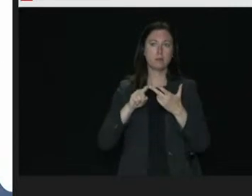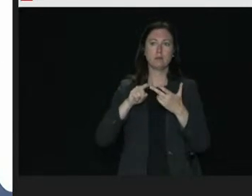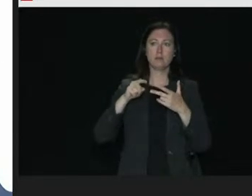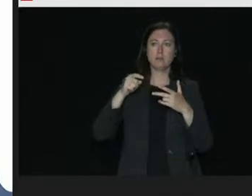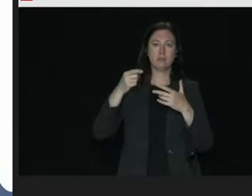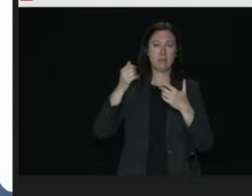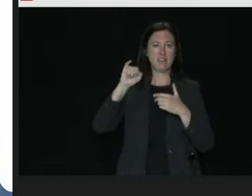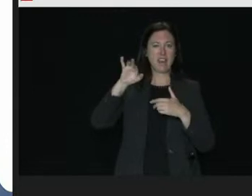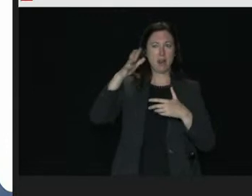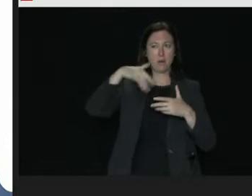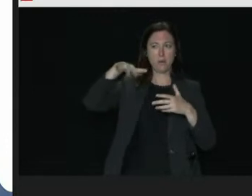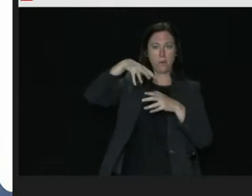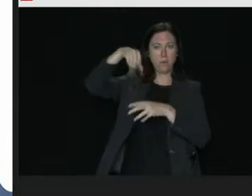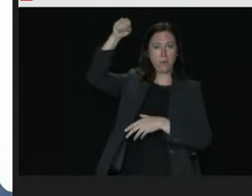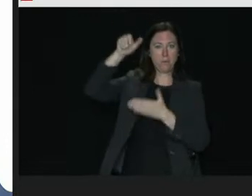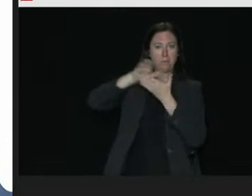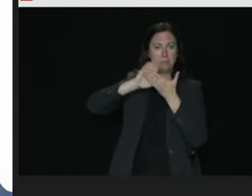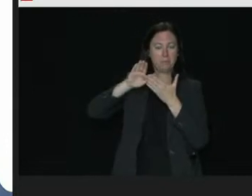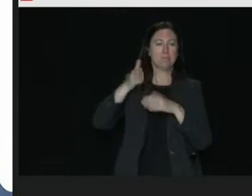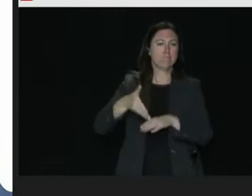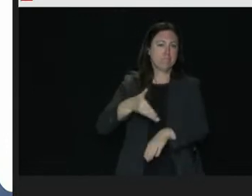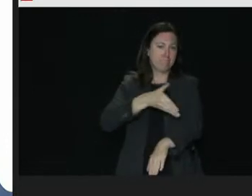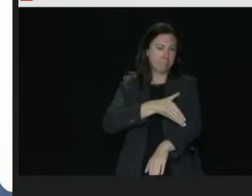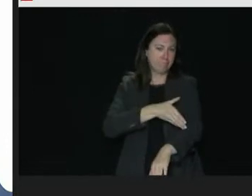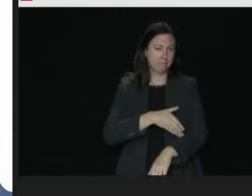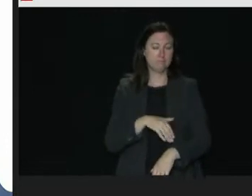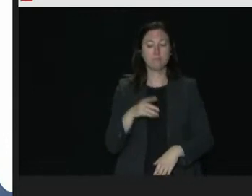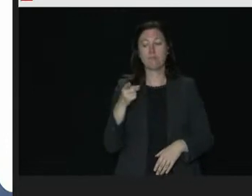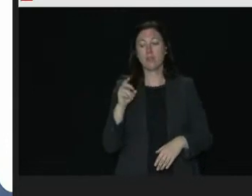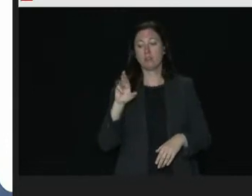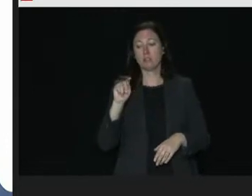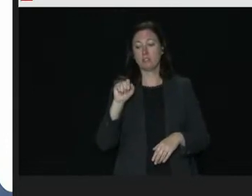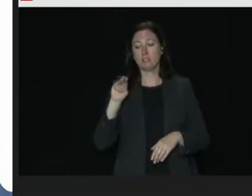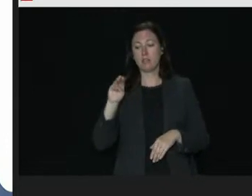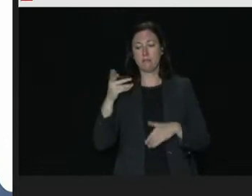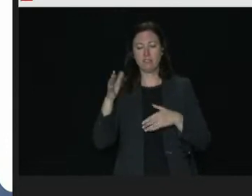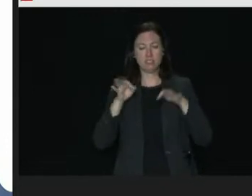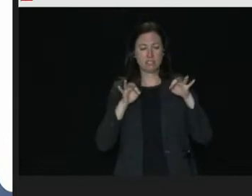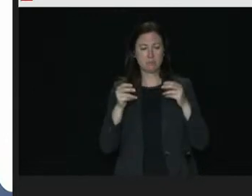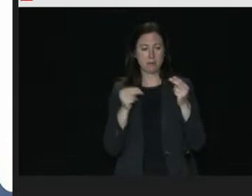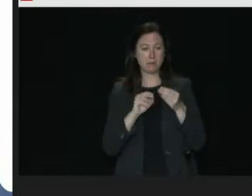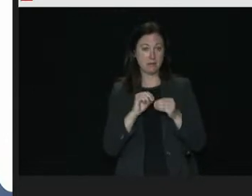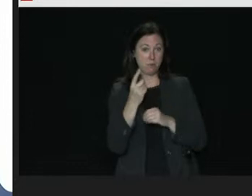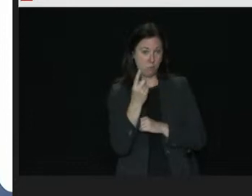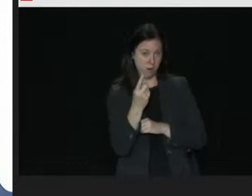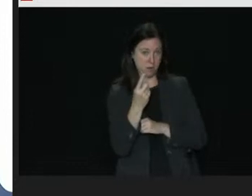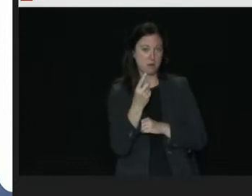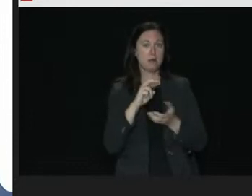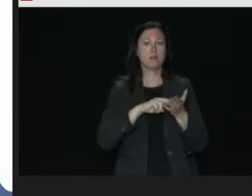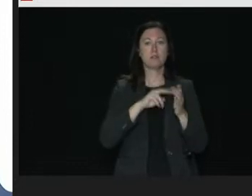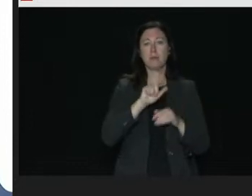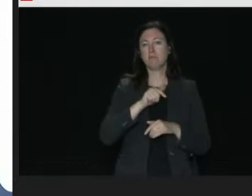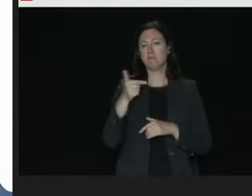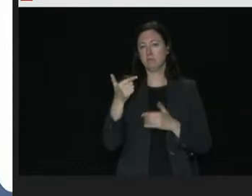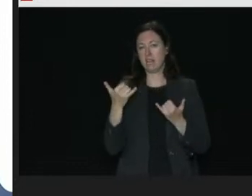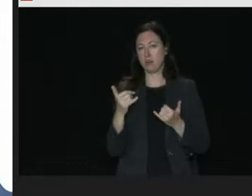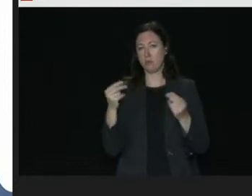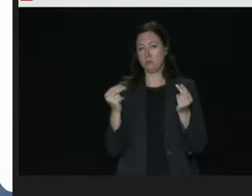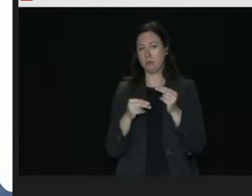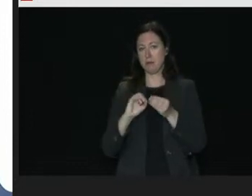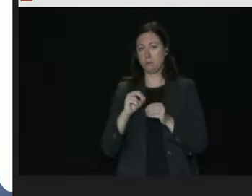ventilation. Dr. Tam already spoke about slide 1. So now for slide 2.